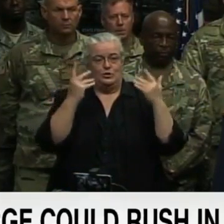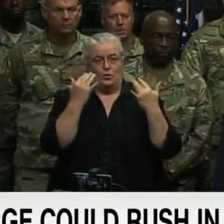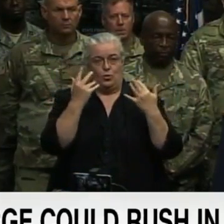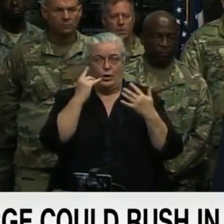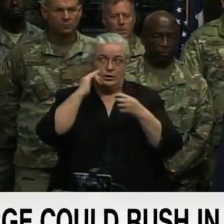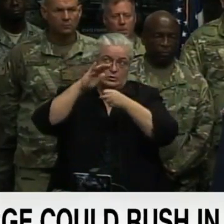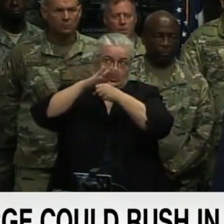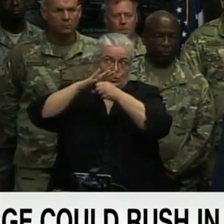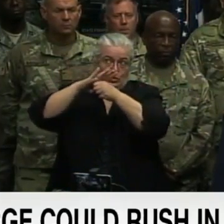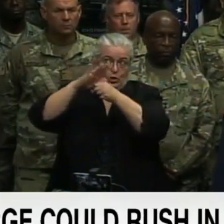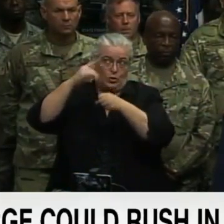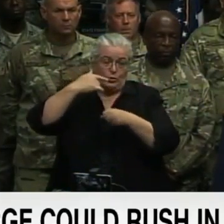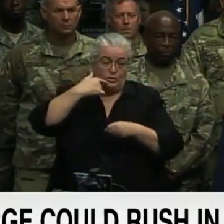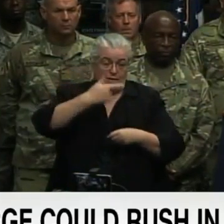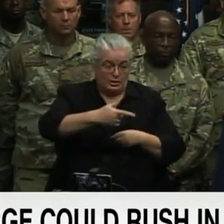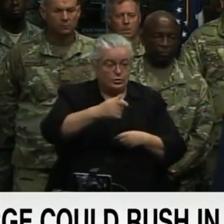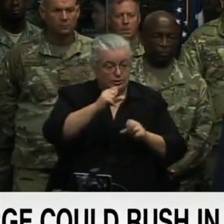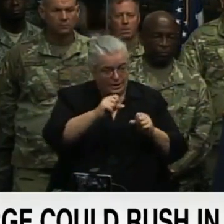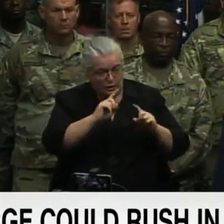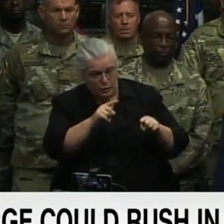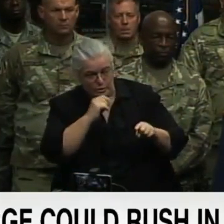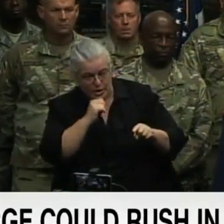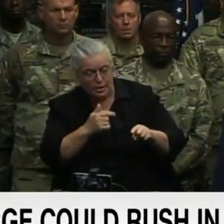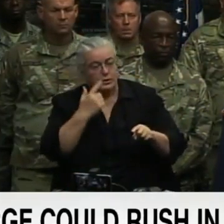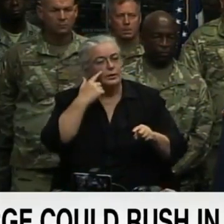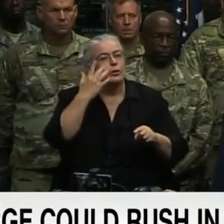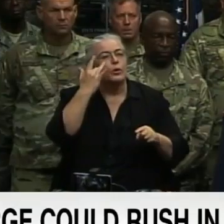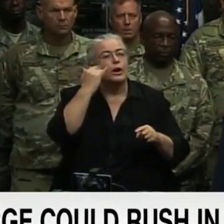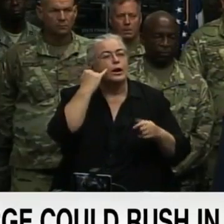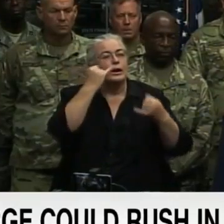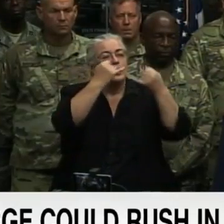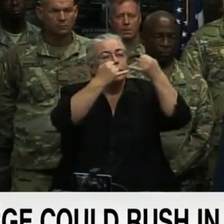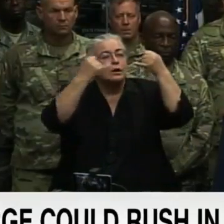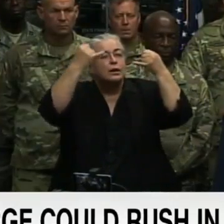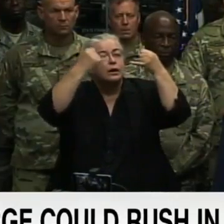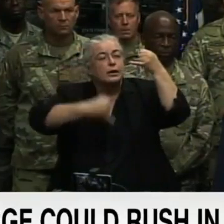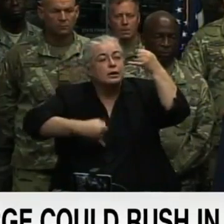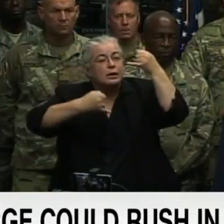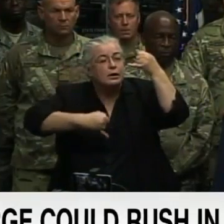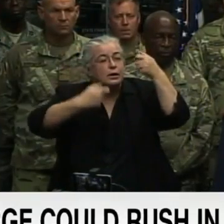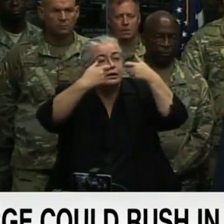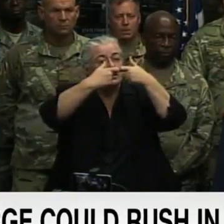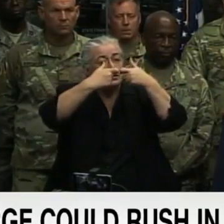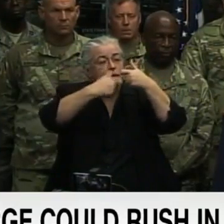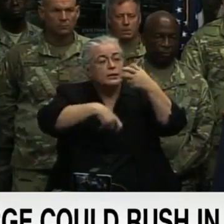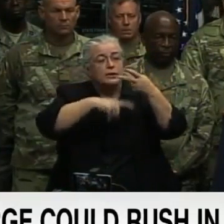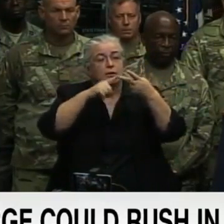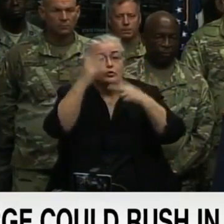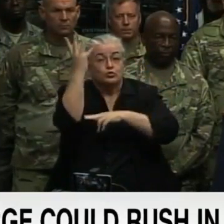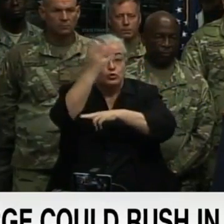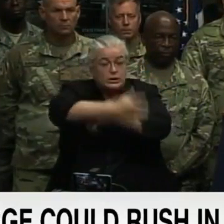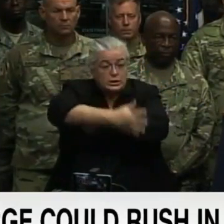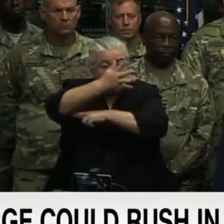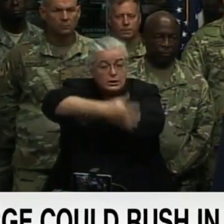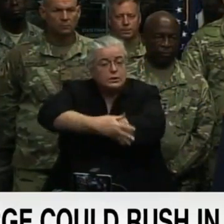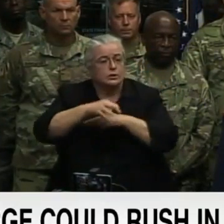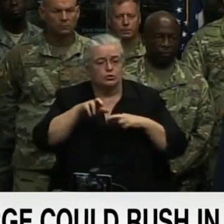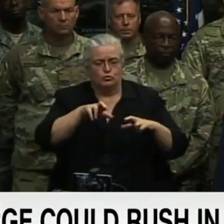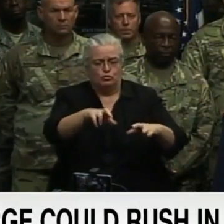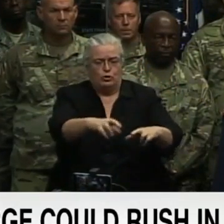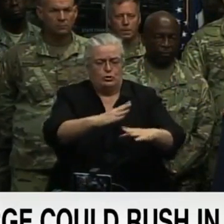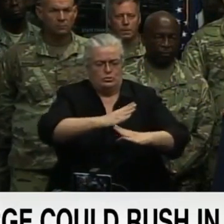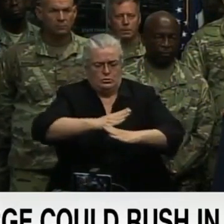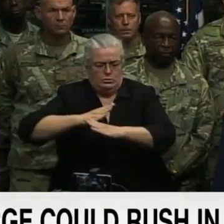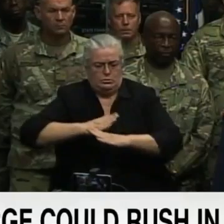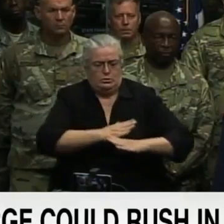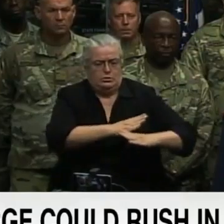can go back. Here's what's going to happen. We're going to have down power lines. We're going to have a lot of trees down. We're going to have roads that are impassable. We're going to